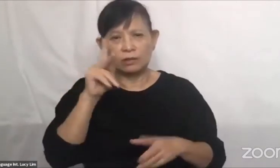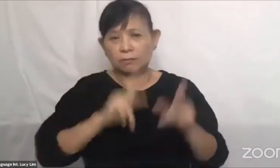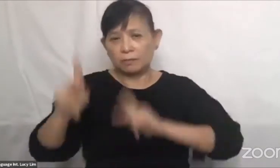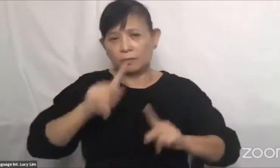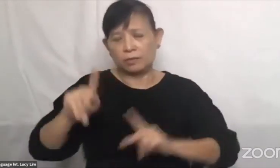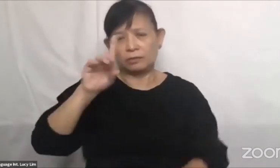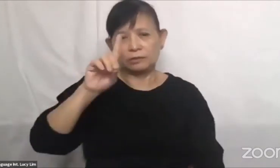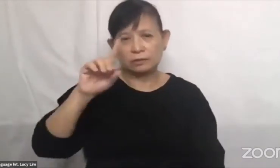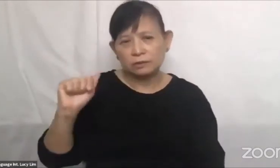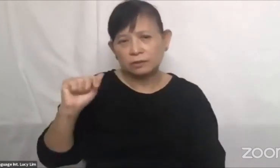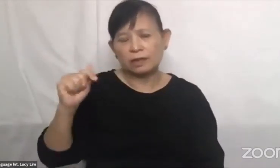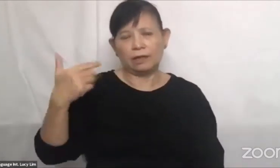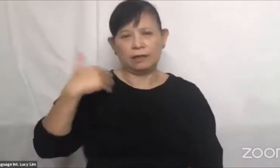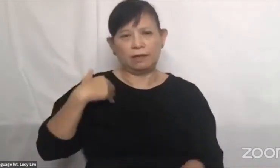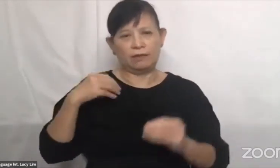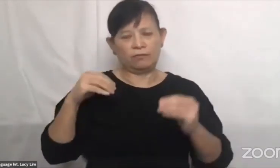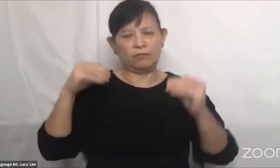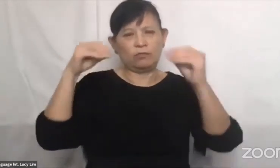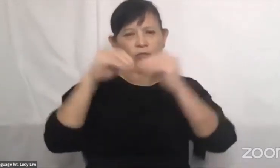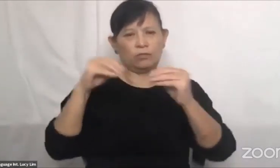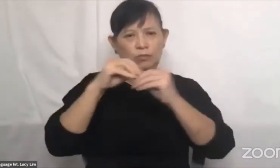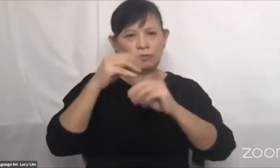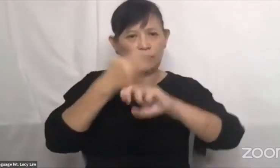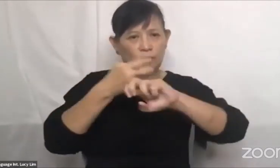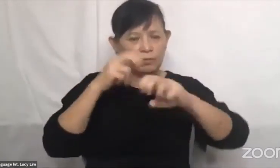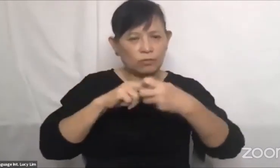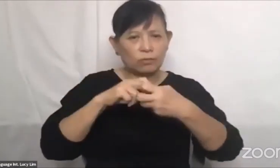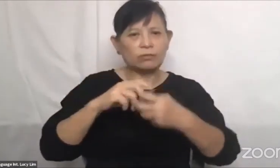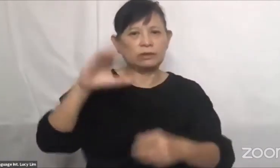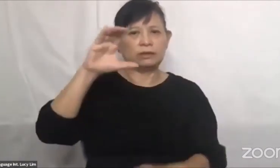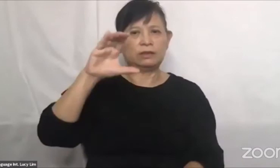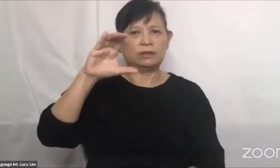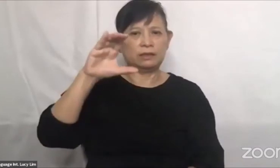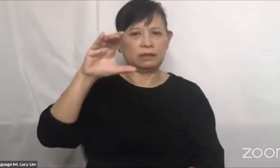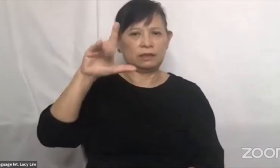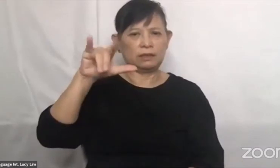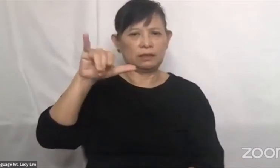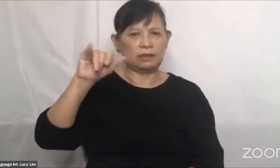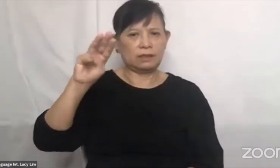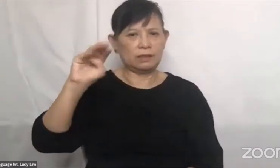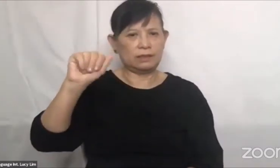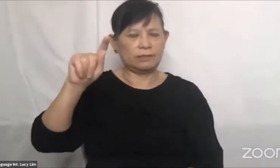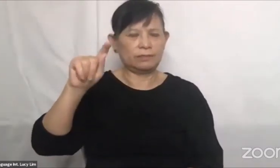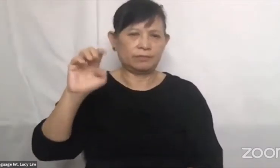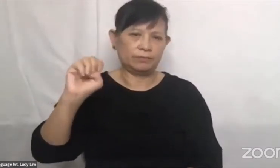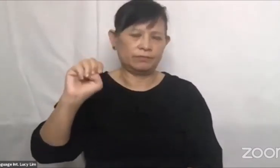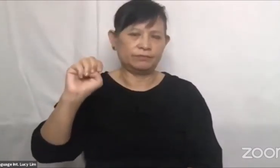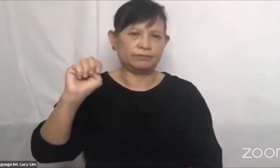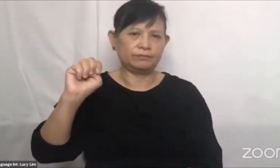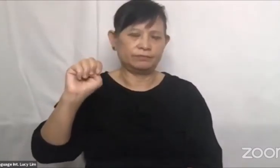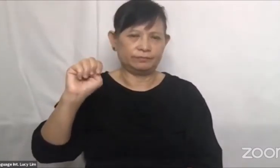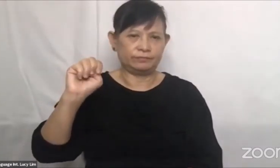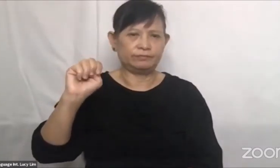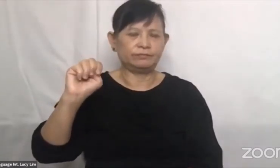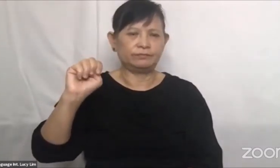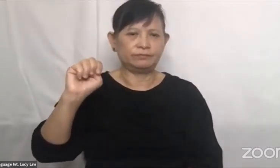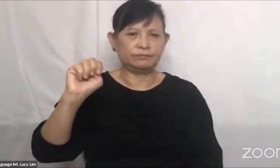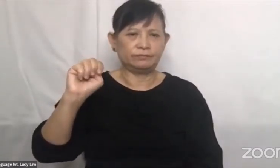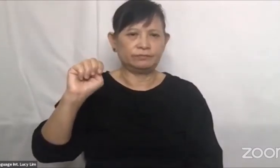more problems with climate disasters, which are so common in the Pacific